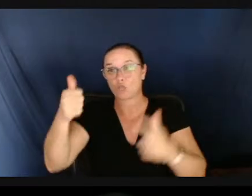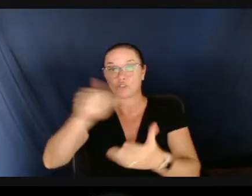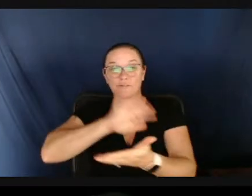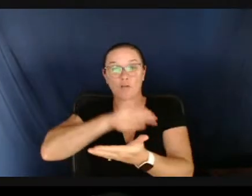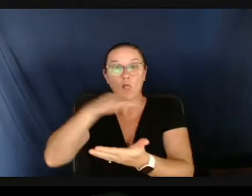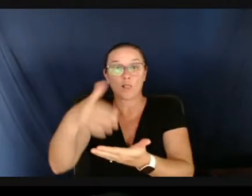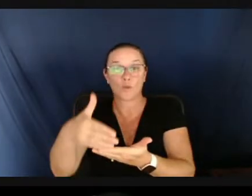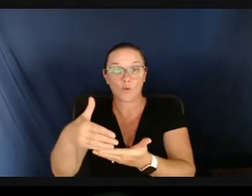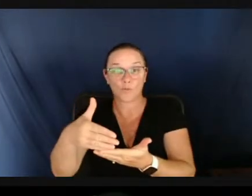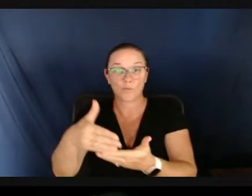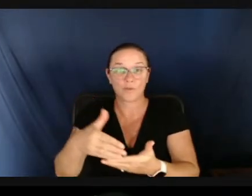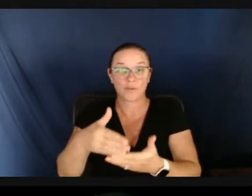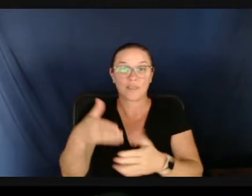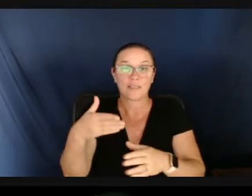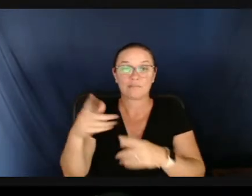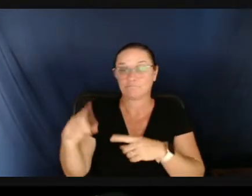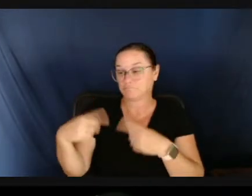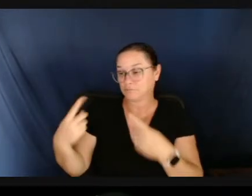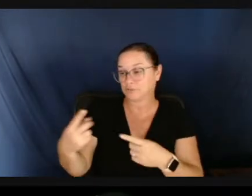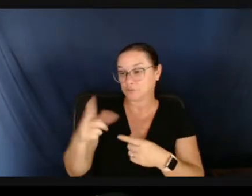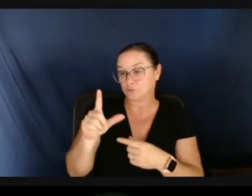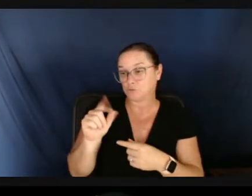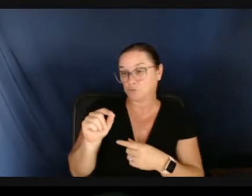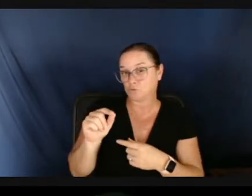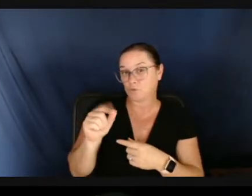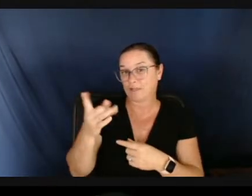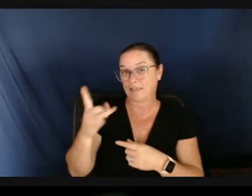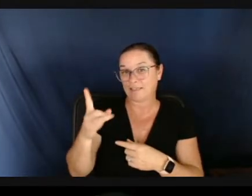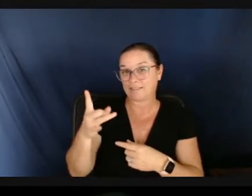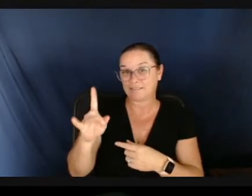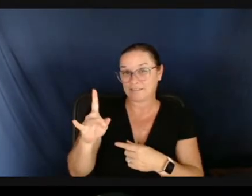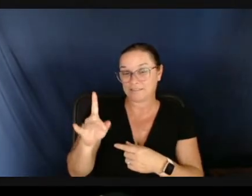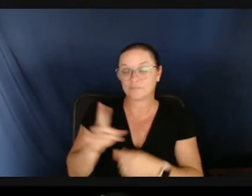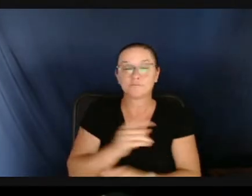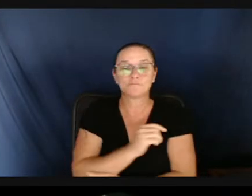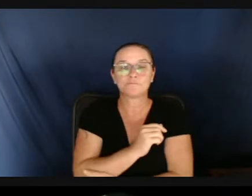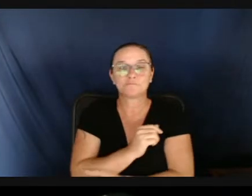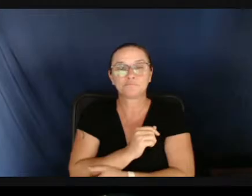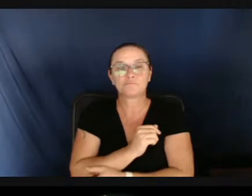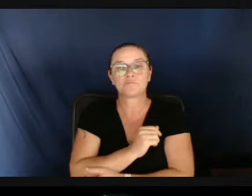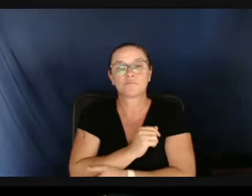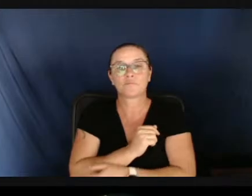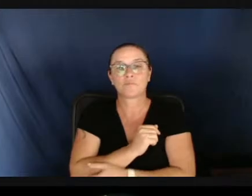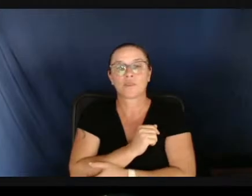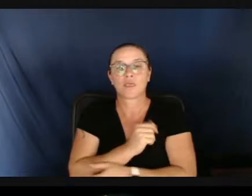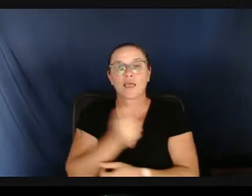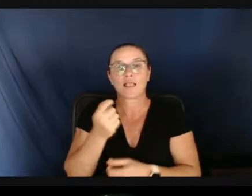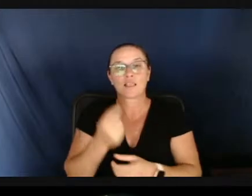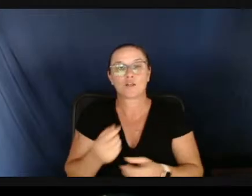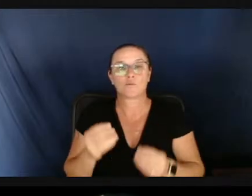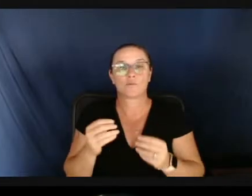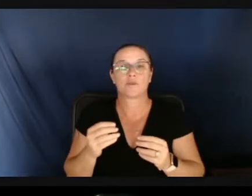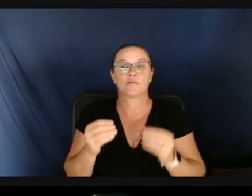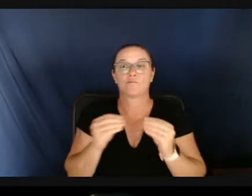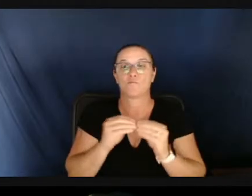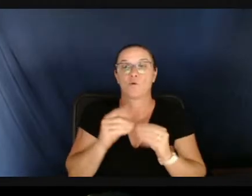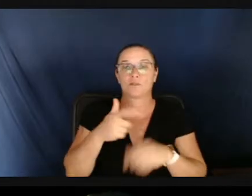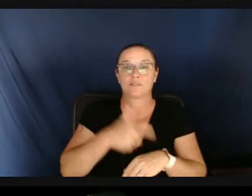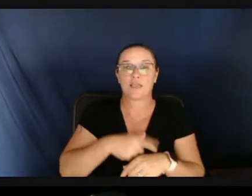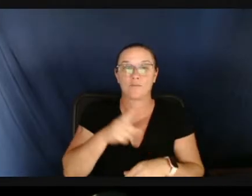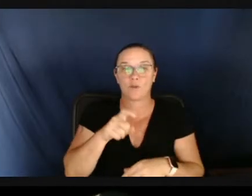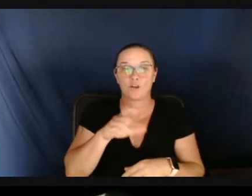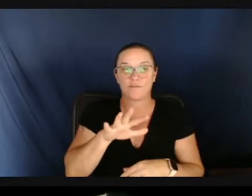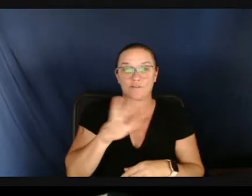post 2018. As you can see that in a little bit more time, 153 days, our